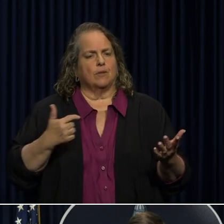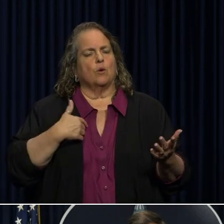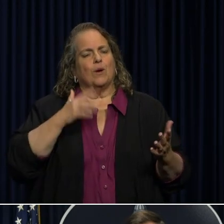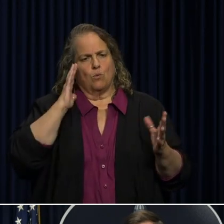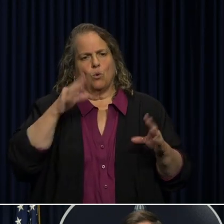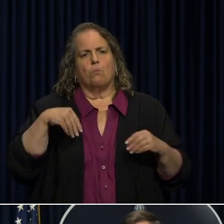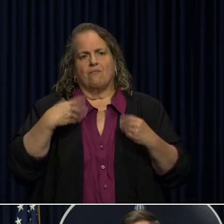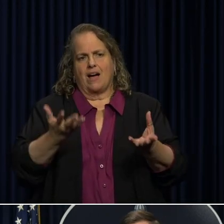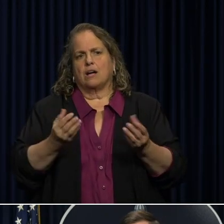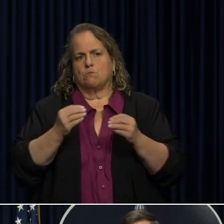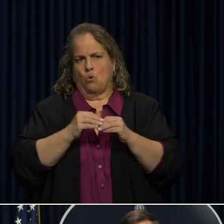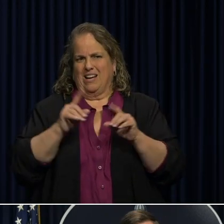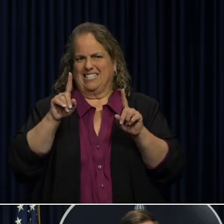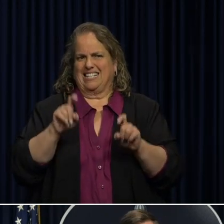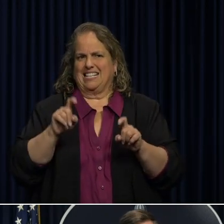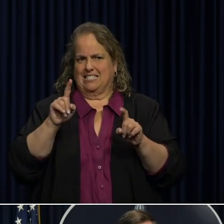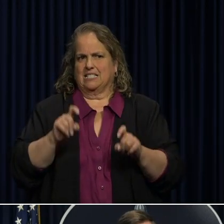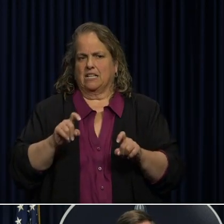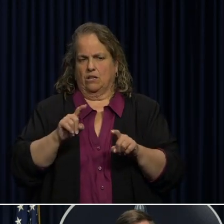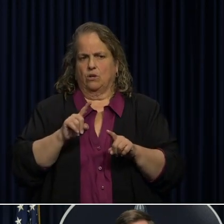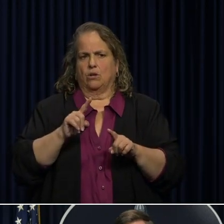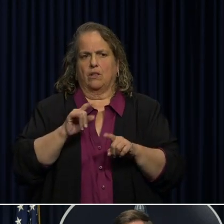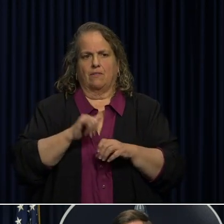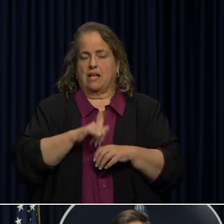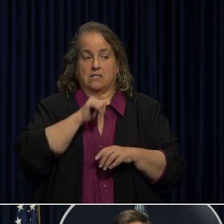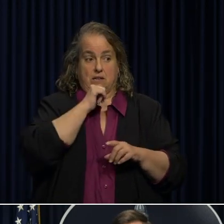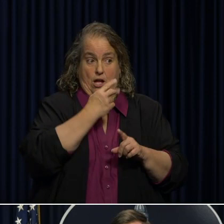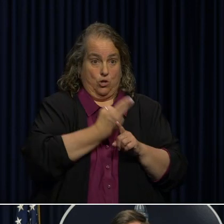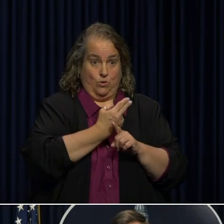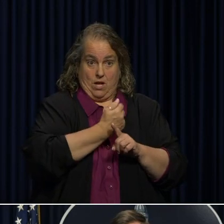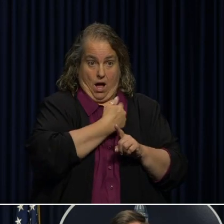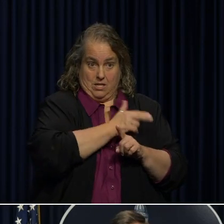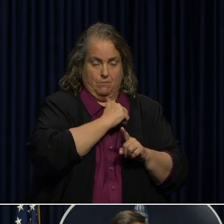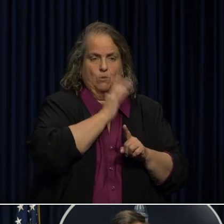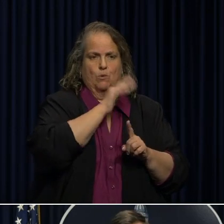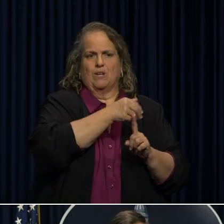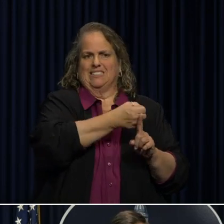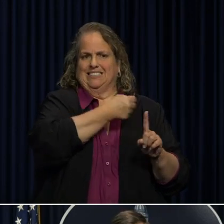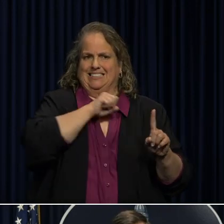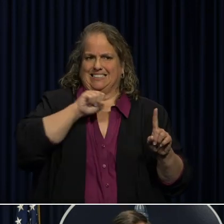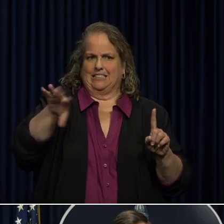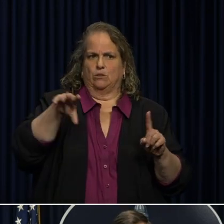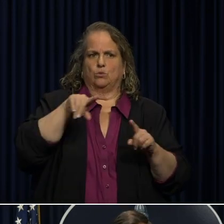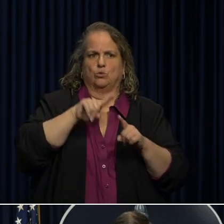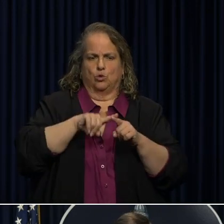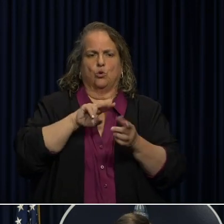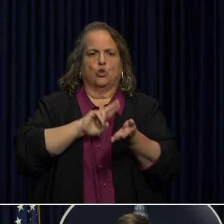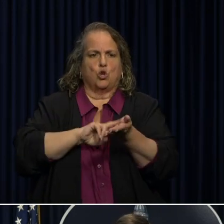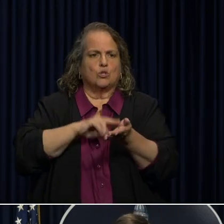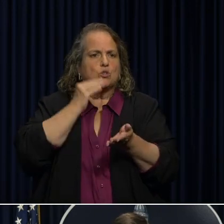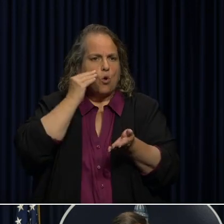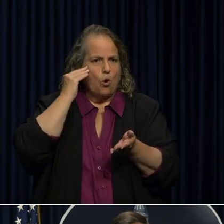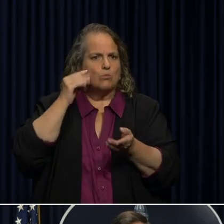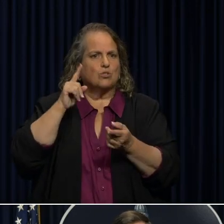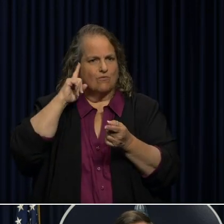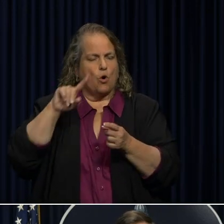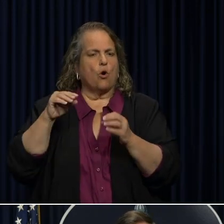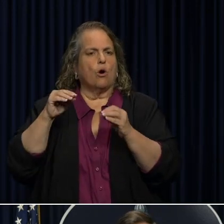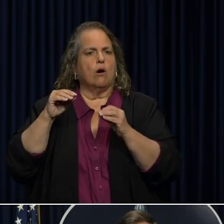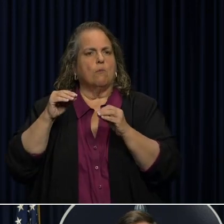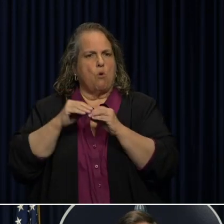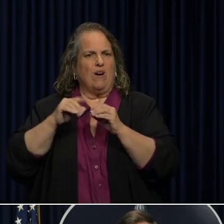testing capacity that's not necessarily being used at the hospitals we're sending it to these nursing homes. We've got a